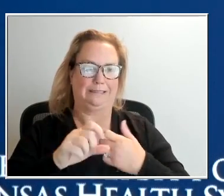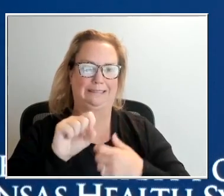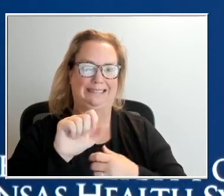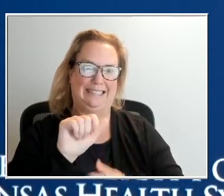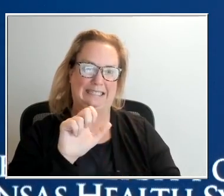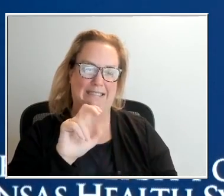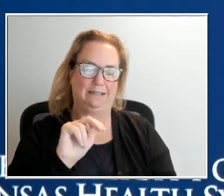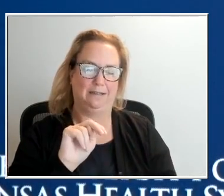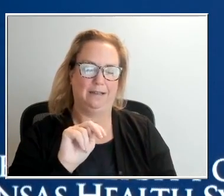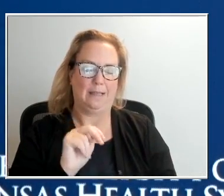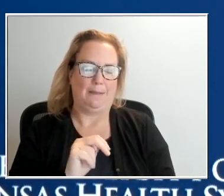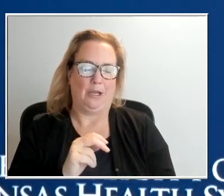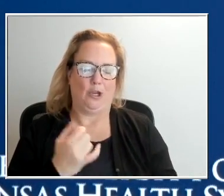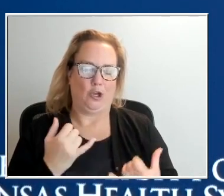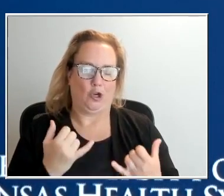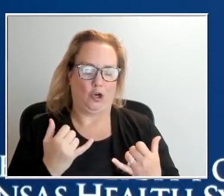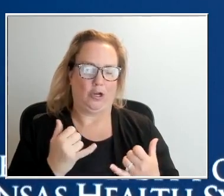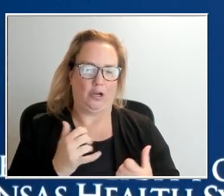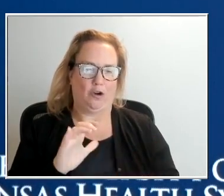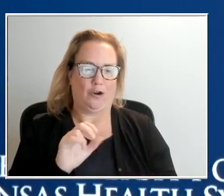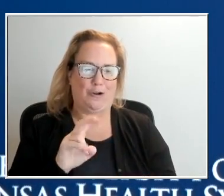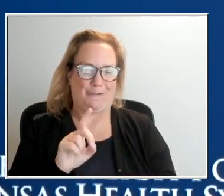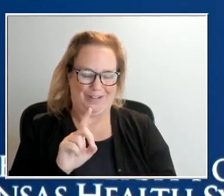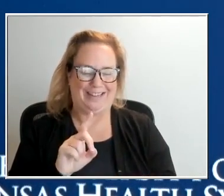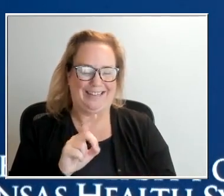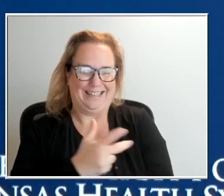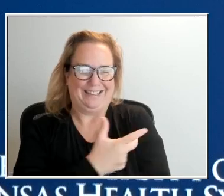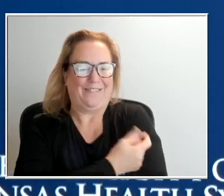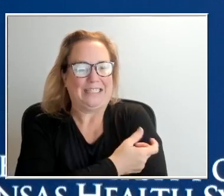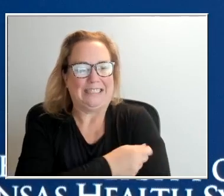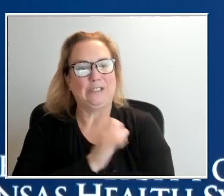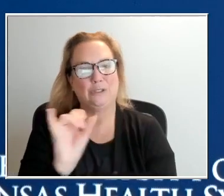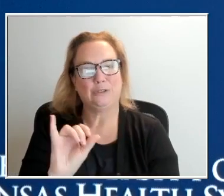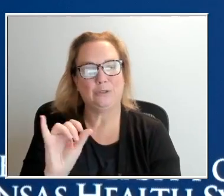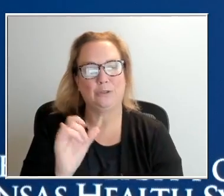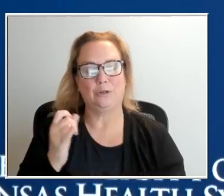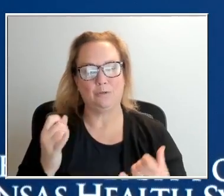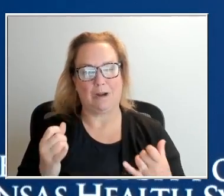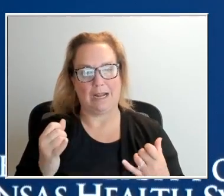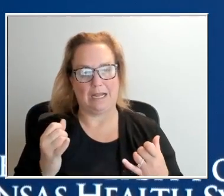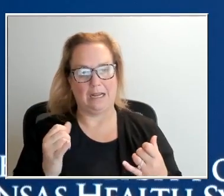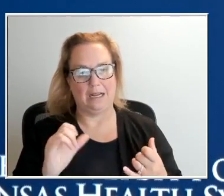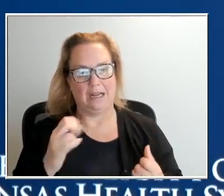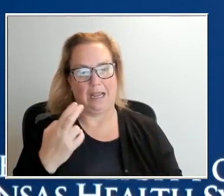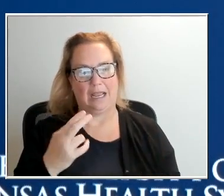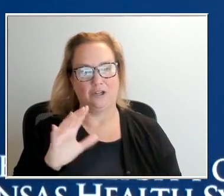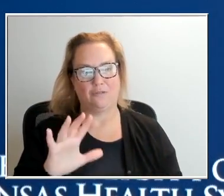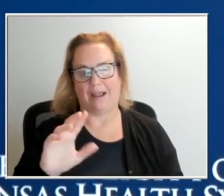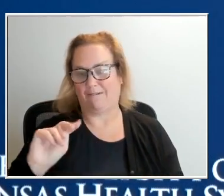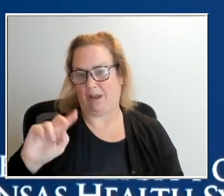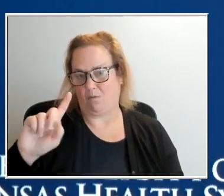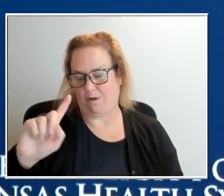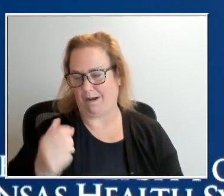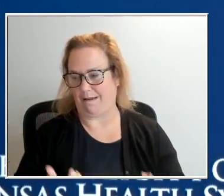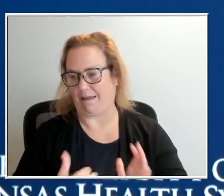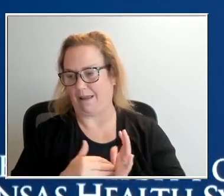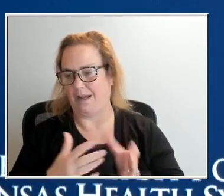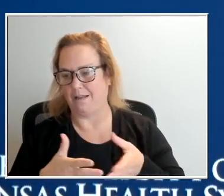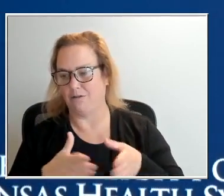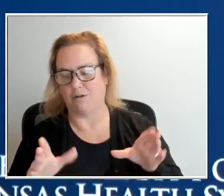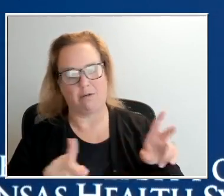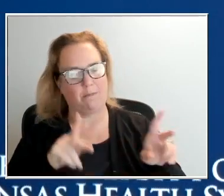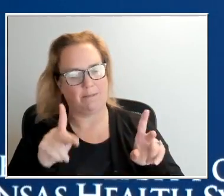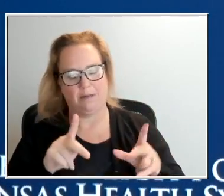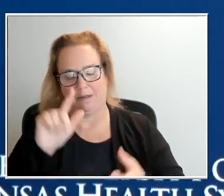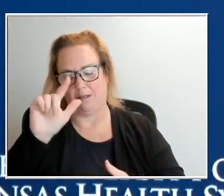up to date with your COVID-19 vaccines as well. Right now, as far as H5N1, again, the general public is at very,